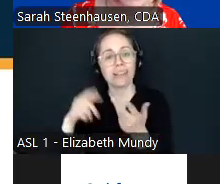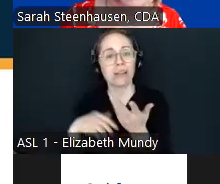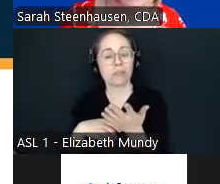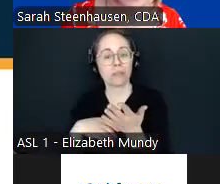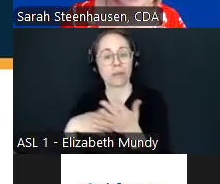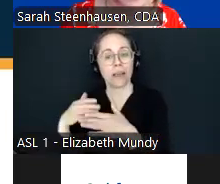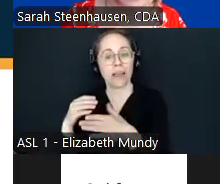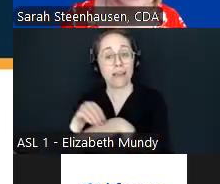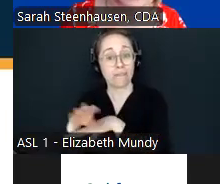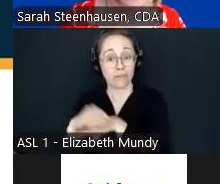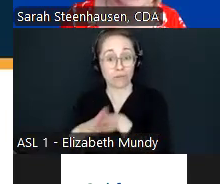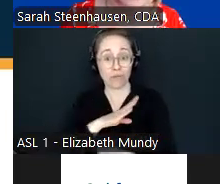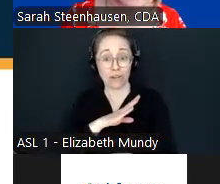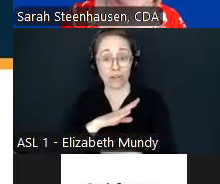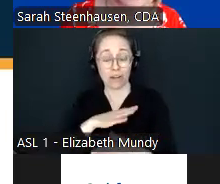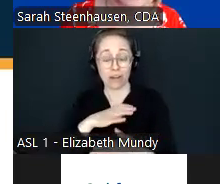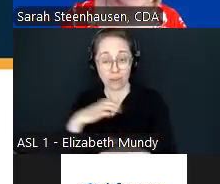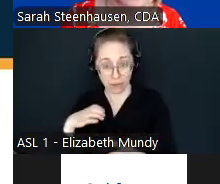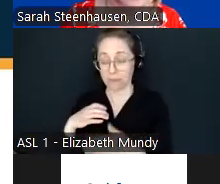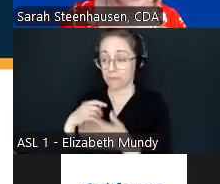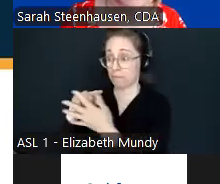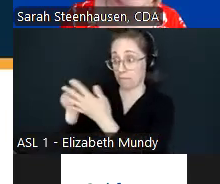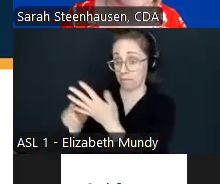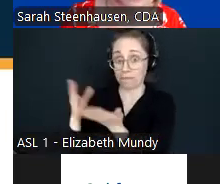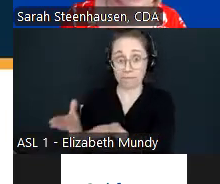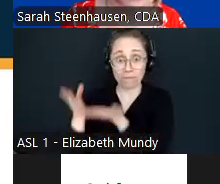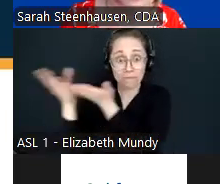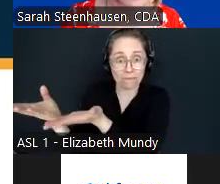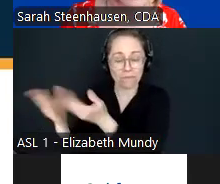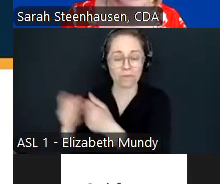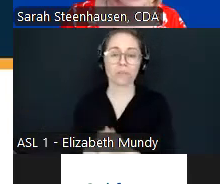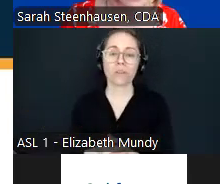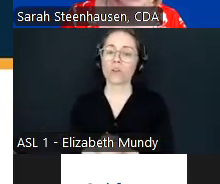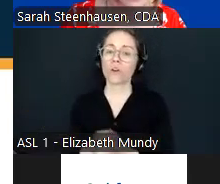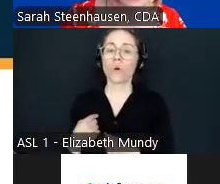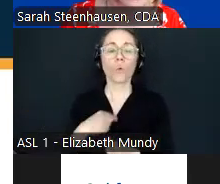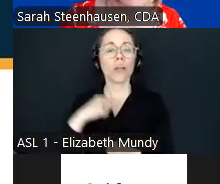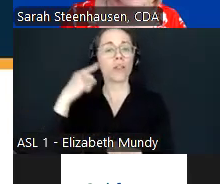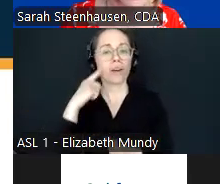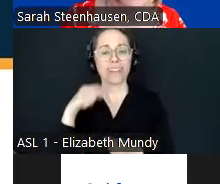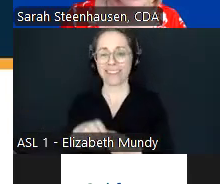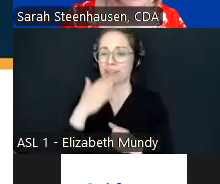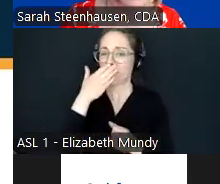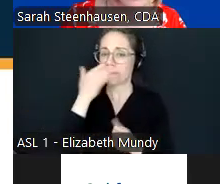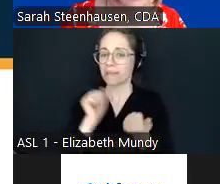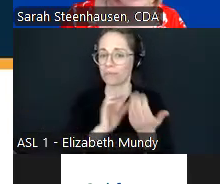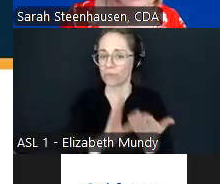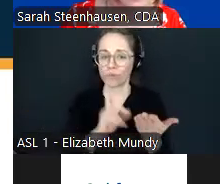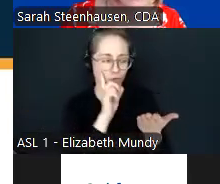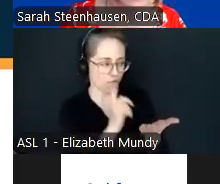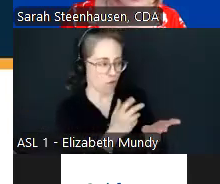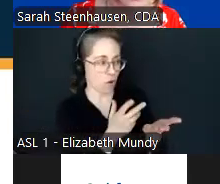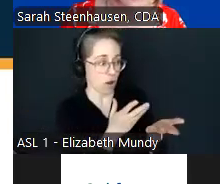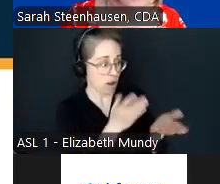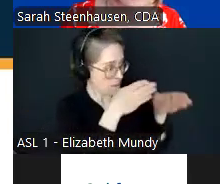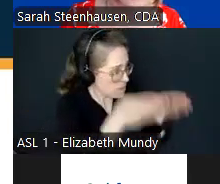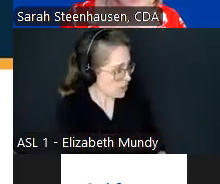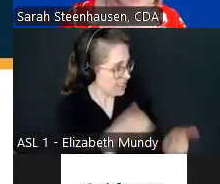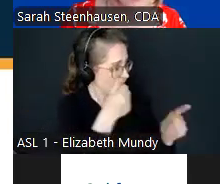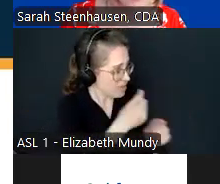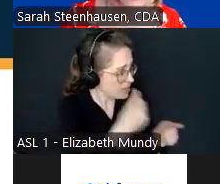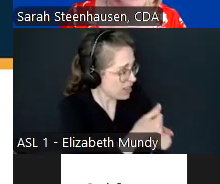really impactful way to work with people and really elevate the issues